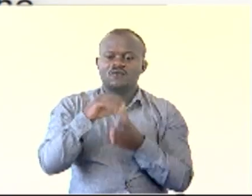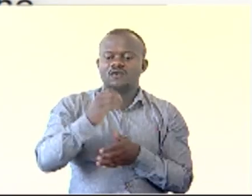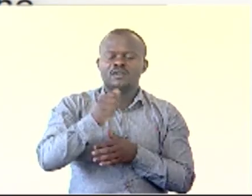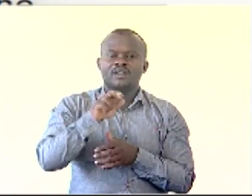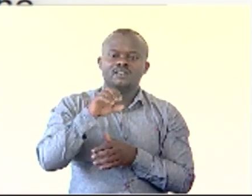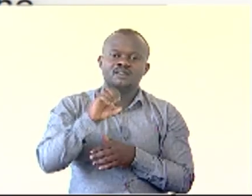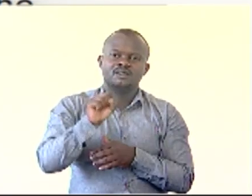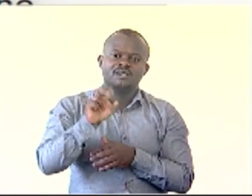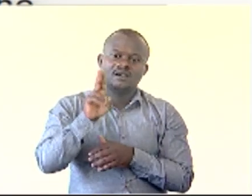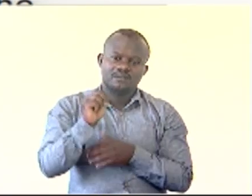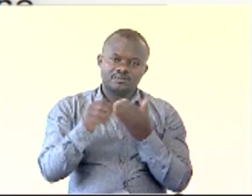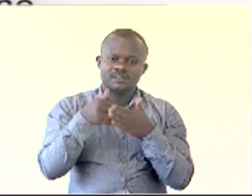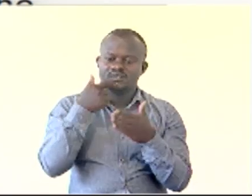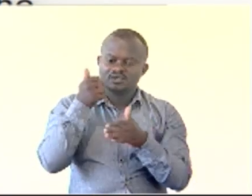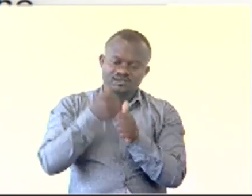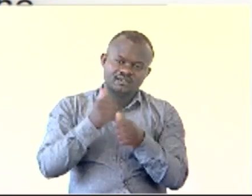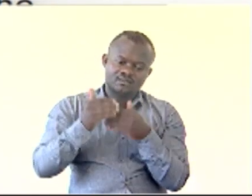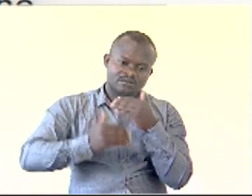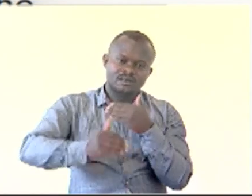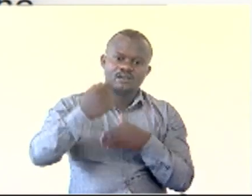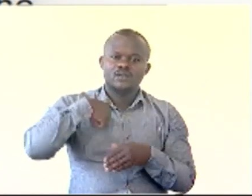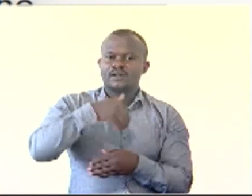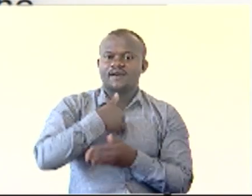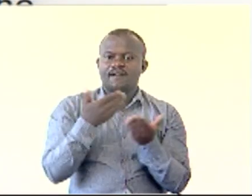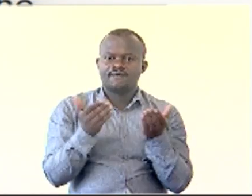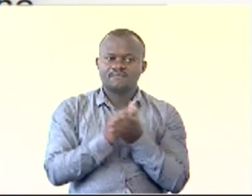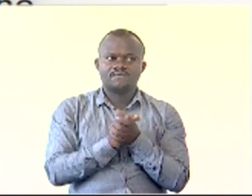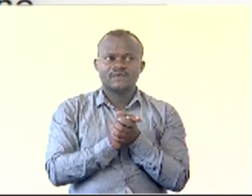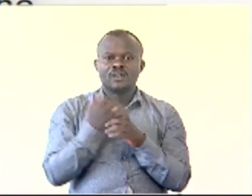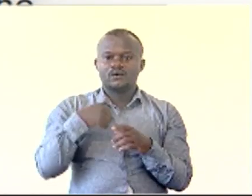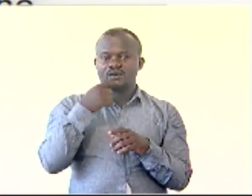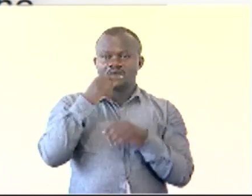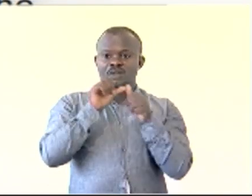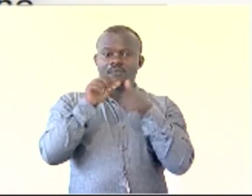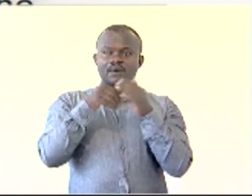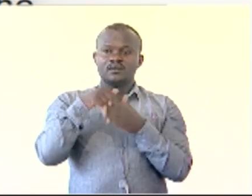even phosphate. That makes it be hard. We talk about the cartilage.